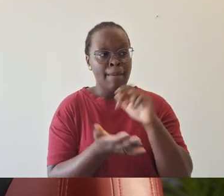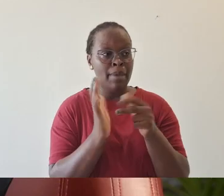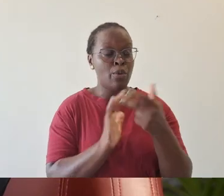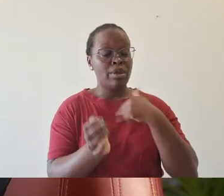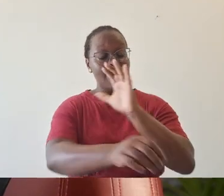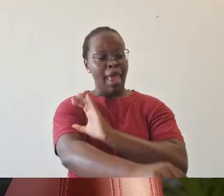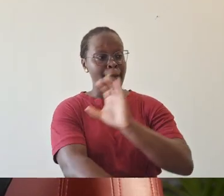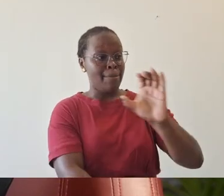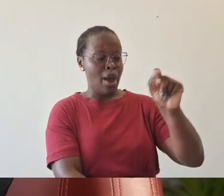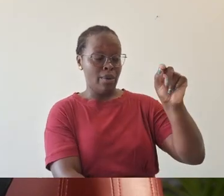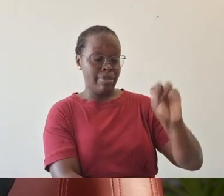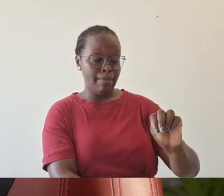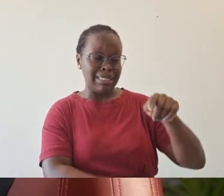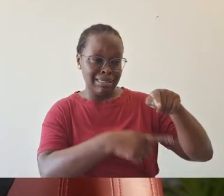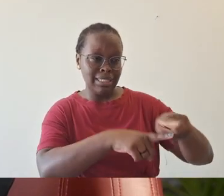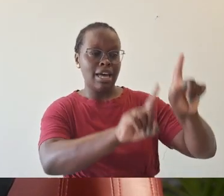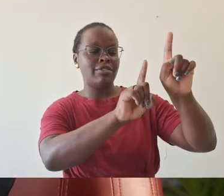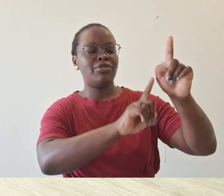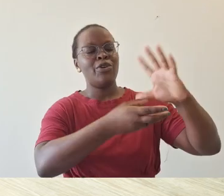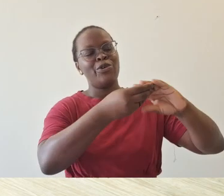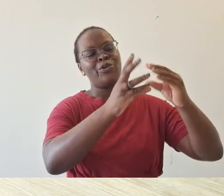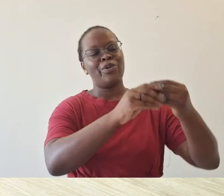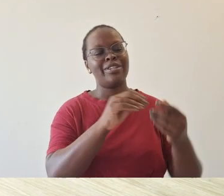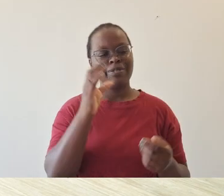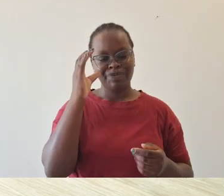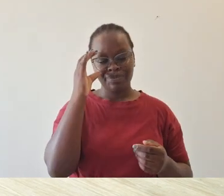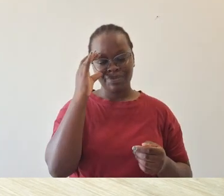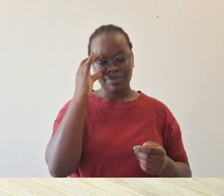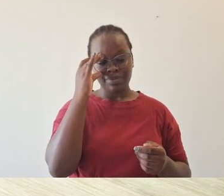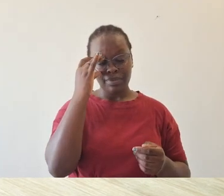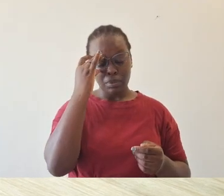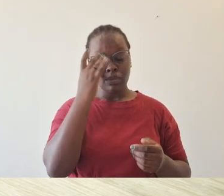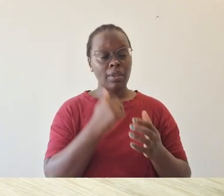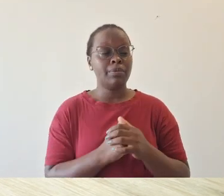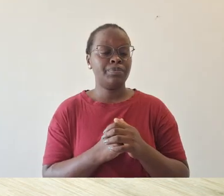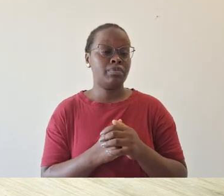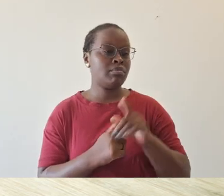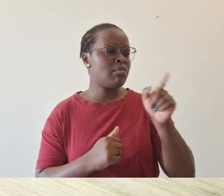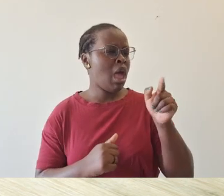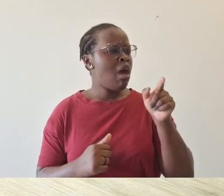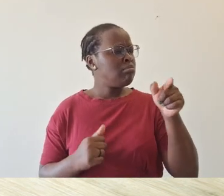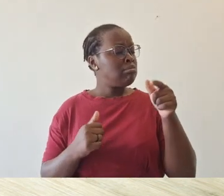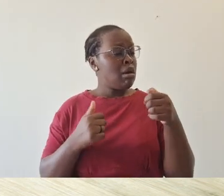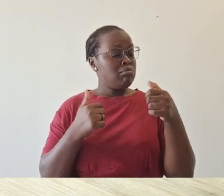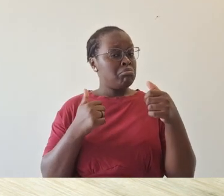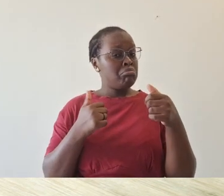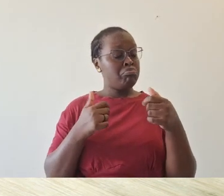that. So it's empowering them to be able to create for themselves. Is it a tricky balance between balancing the realities of the community as